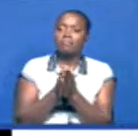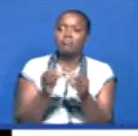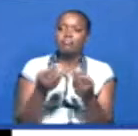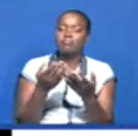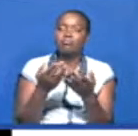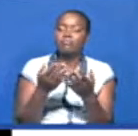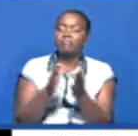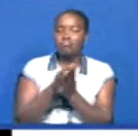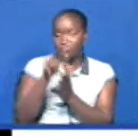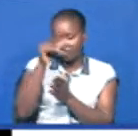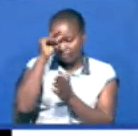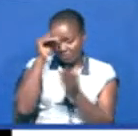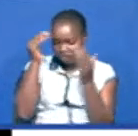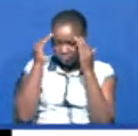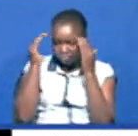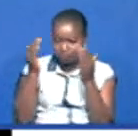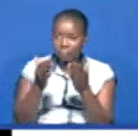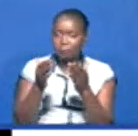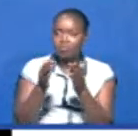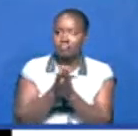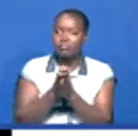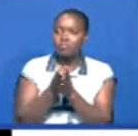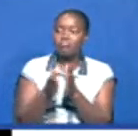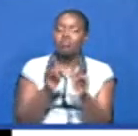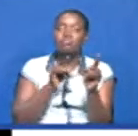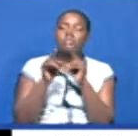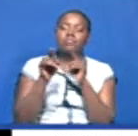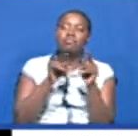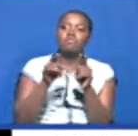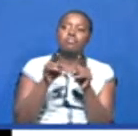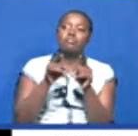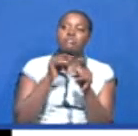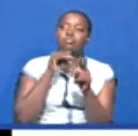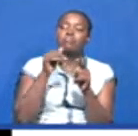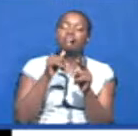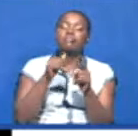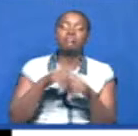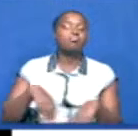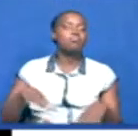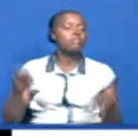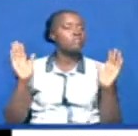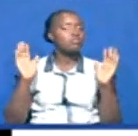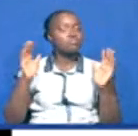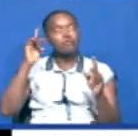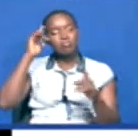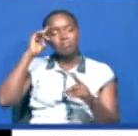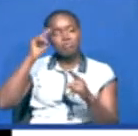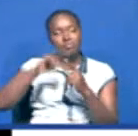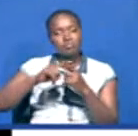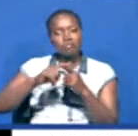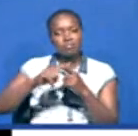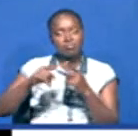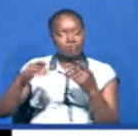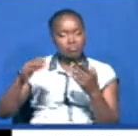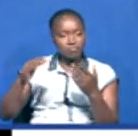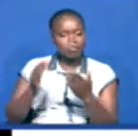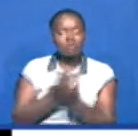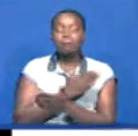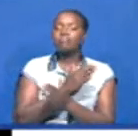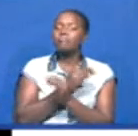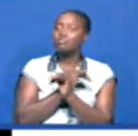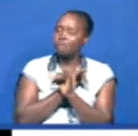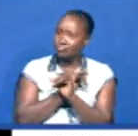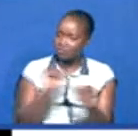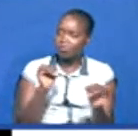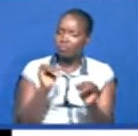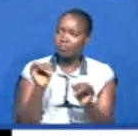government commitment that we are on this journey. We will not relent until we clean our business